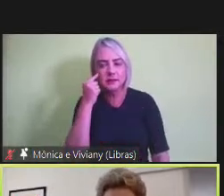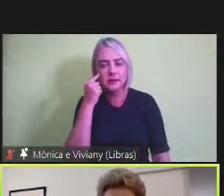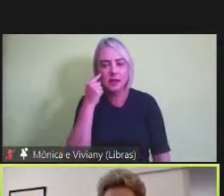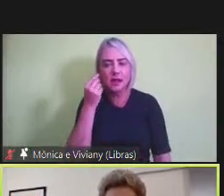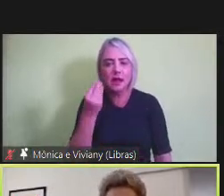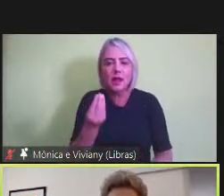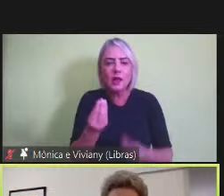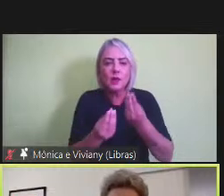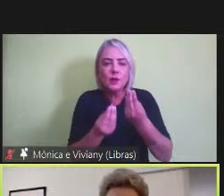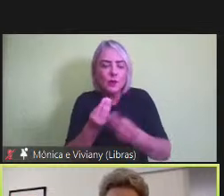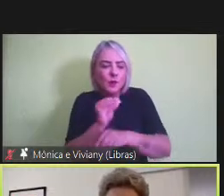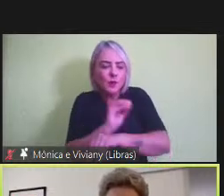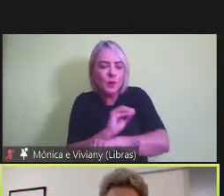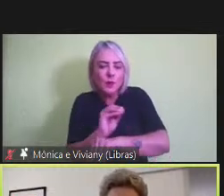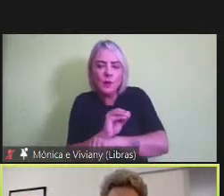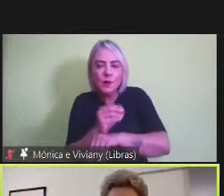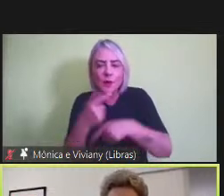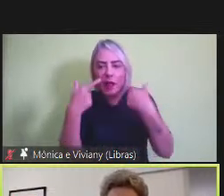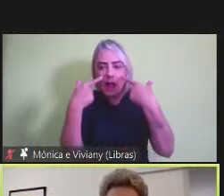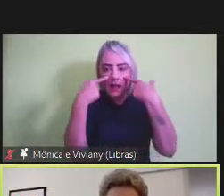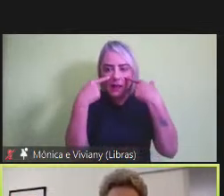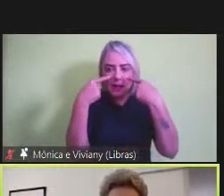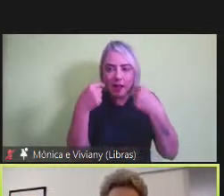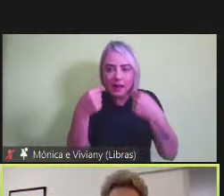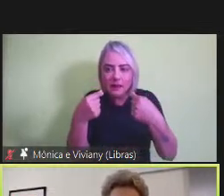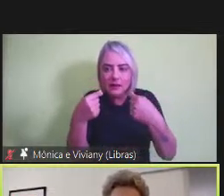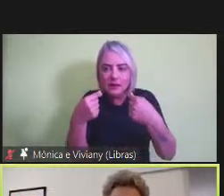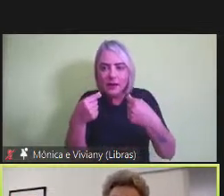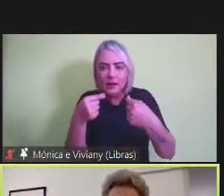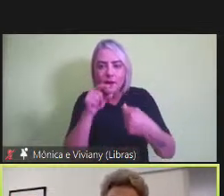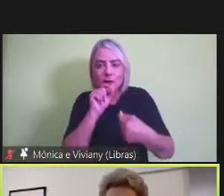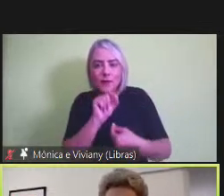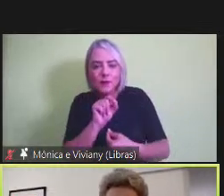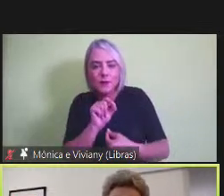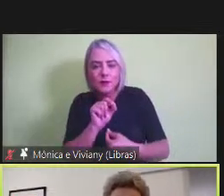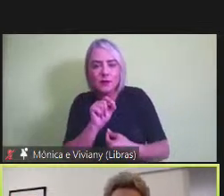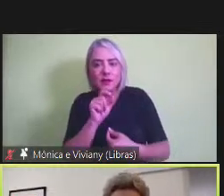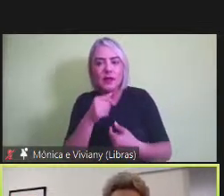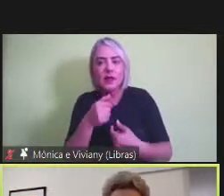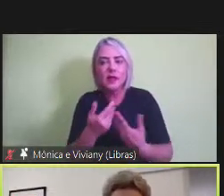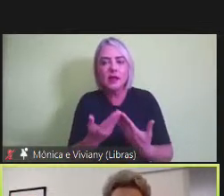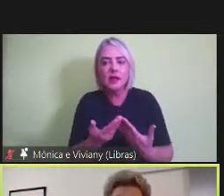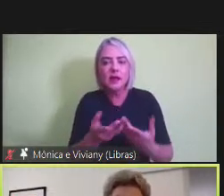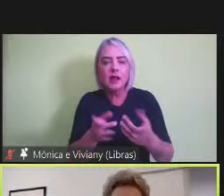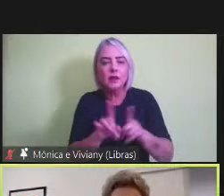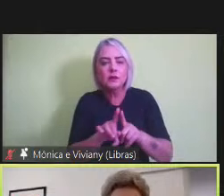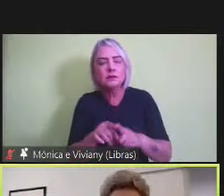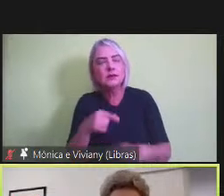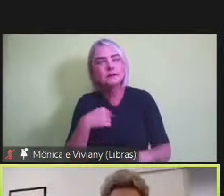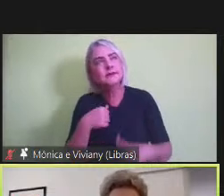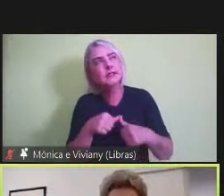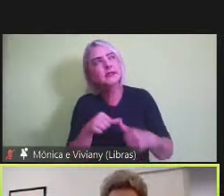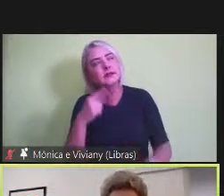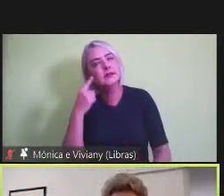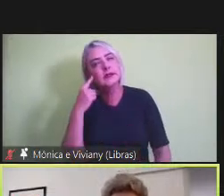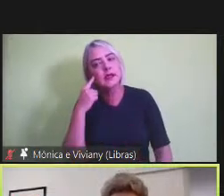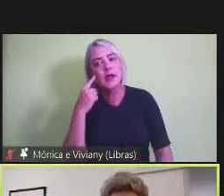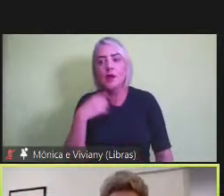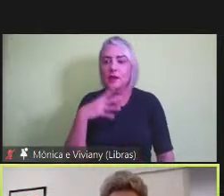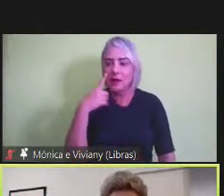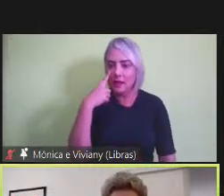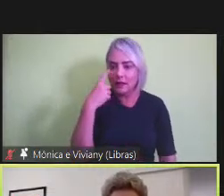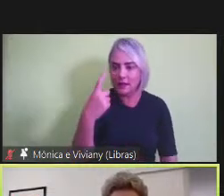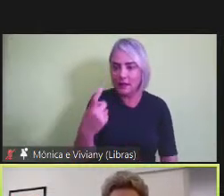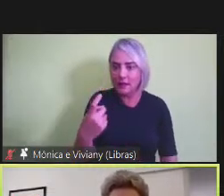Well, since we're thinking about care, about nutritional attention in the primary healthcare, then I thought it